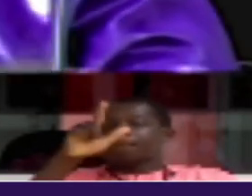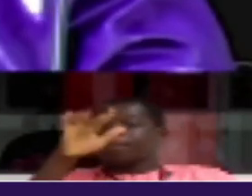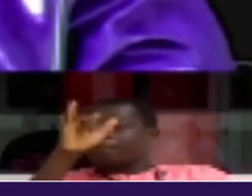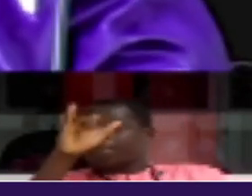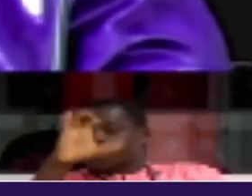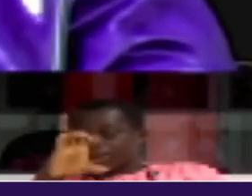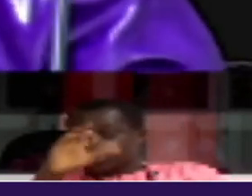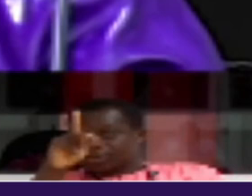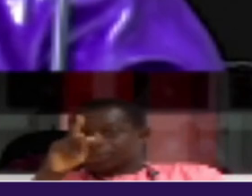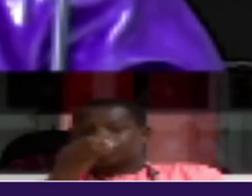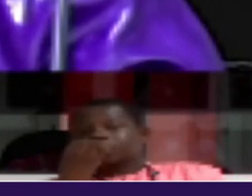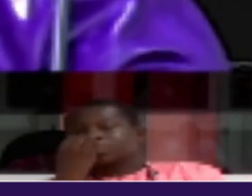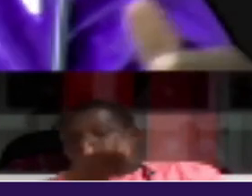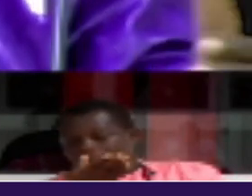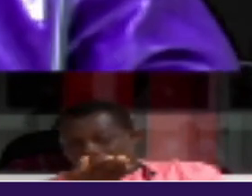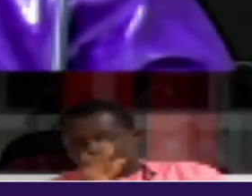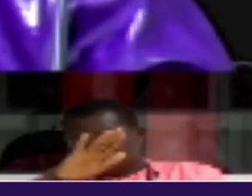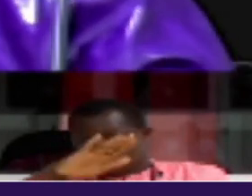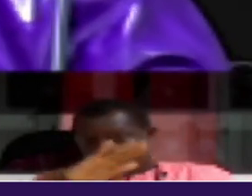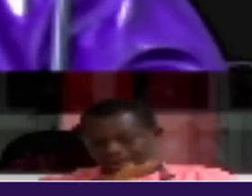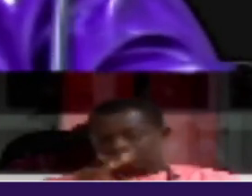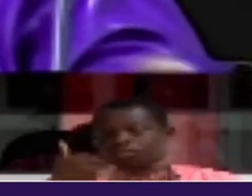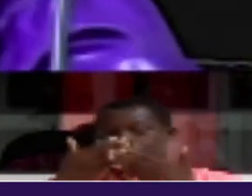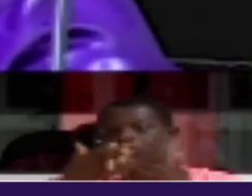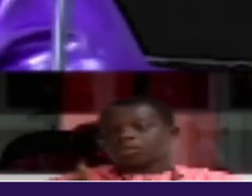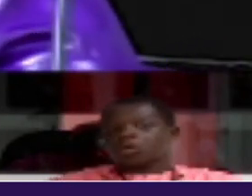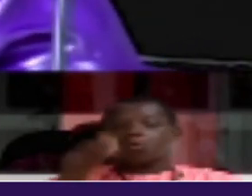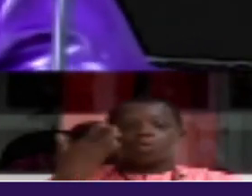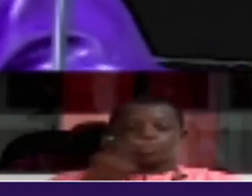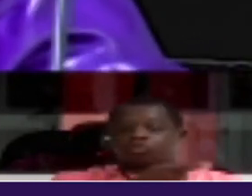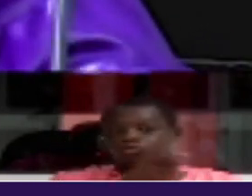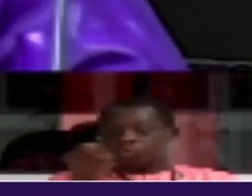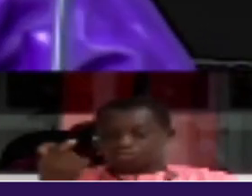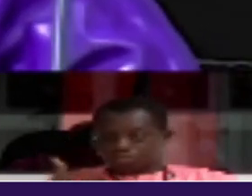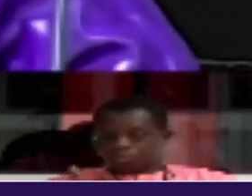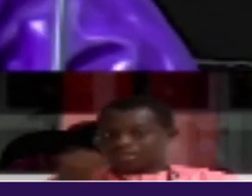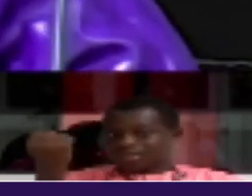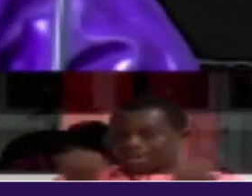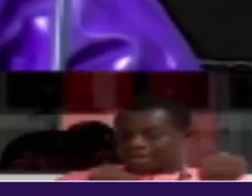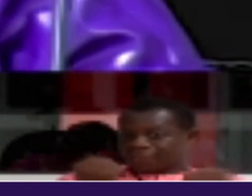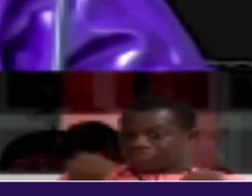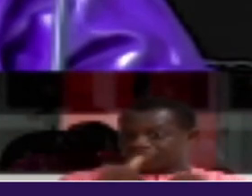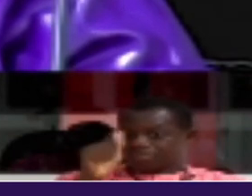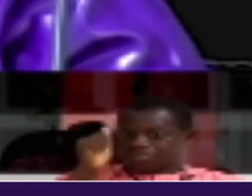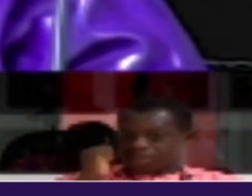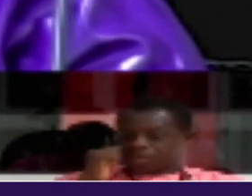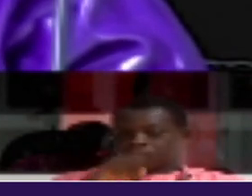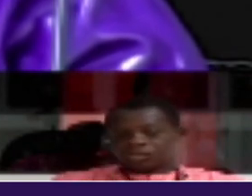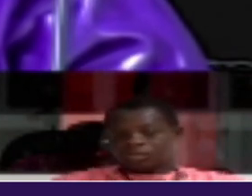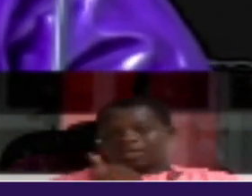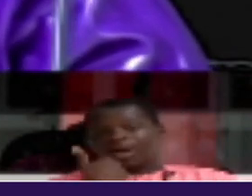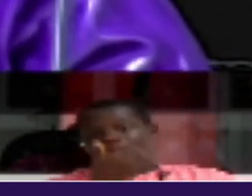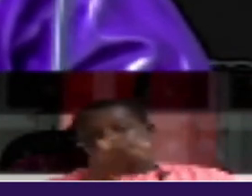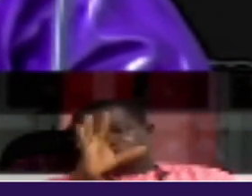Malik said he got that information whilst you guys were driving back. He asked Tumbul, and Tumbul